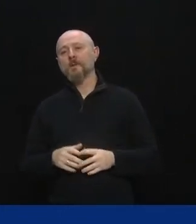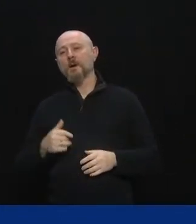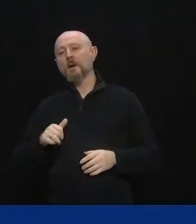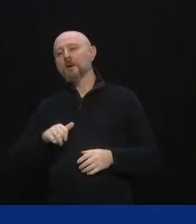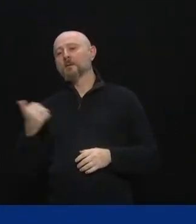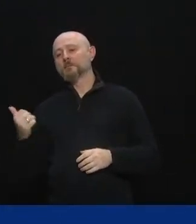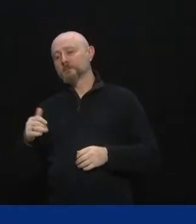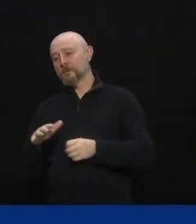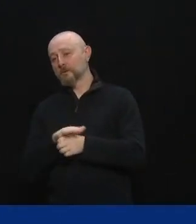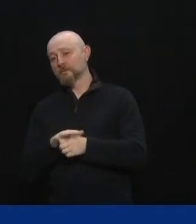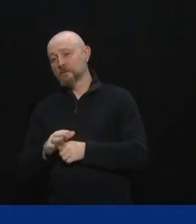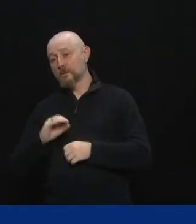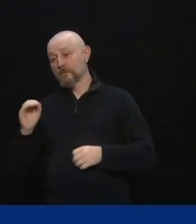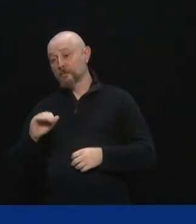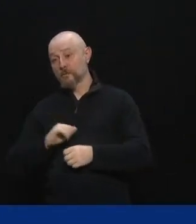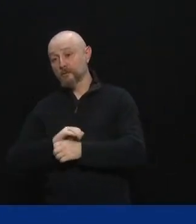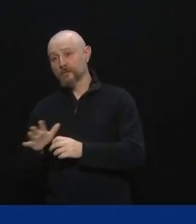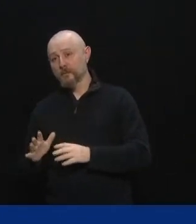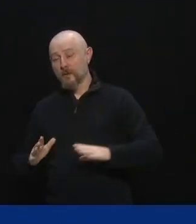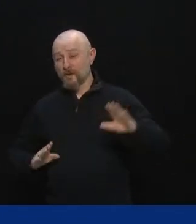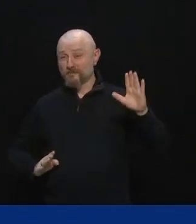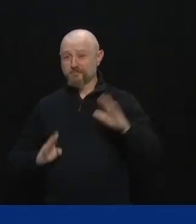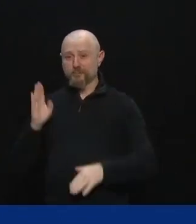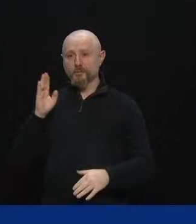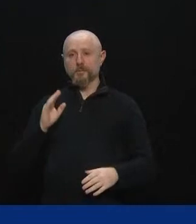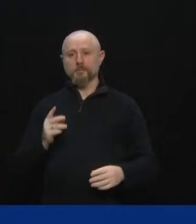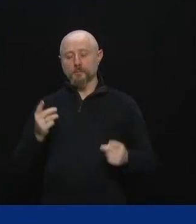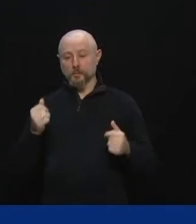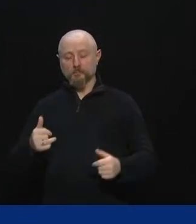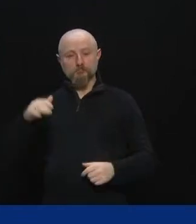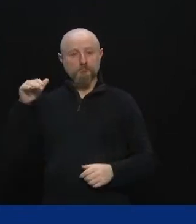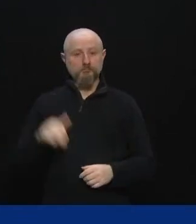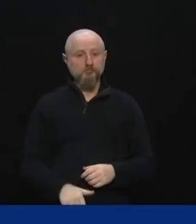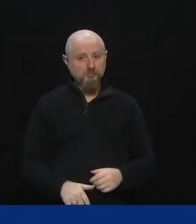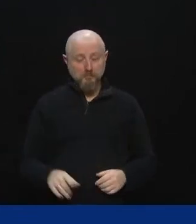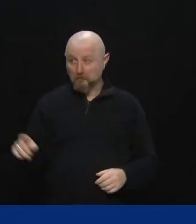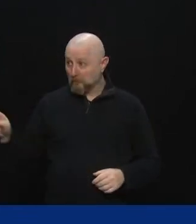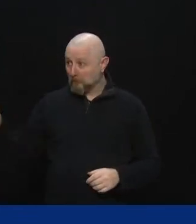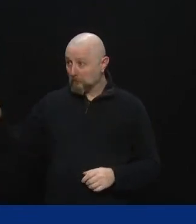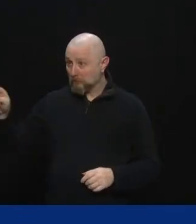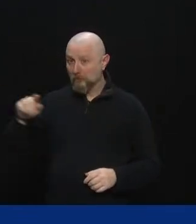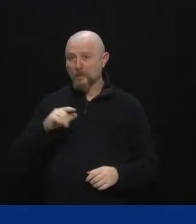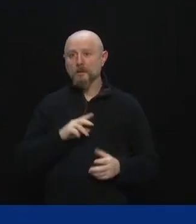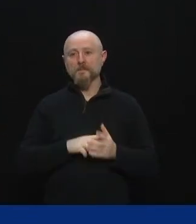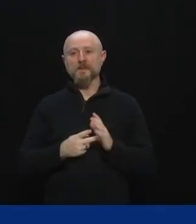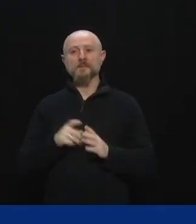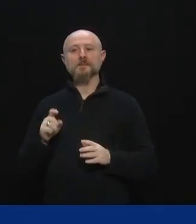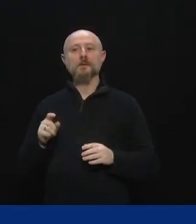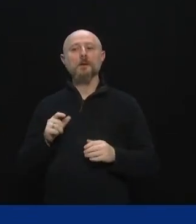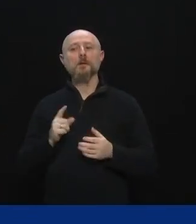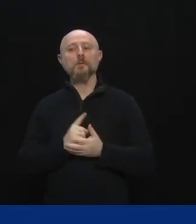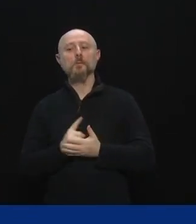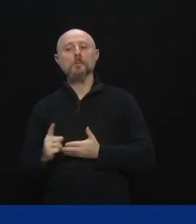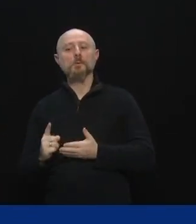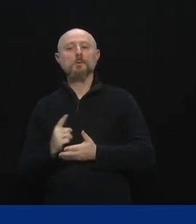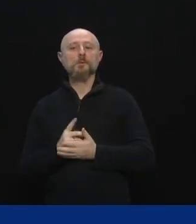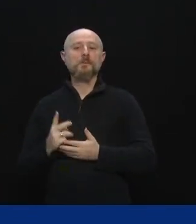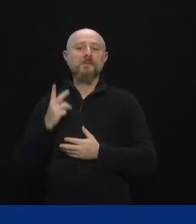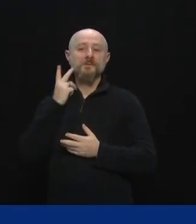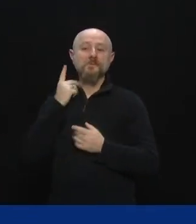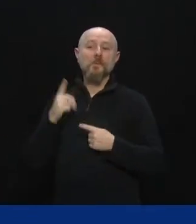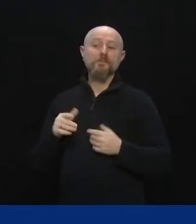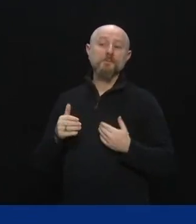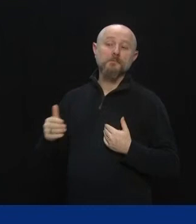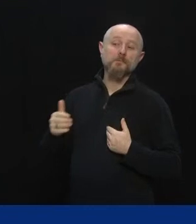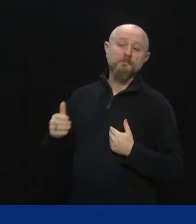down. We need a couple more days to be able to tell that it has peaked. Of course, that's